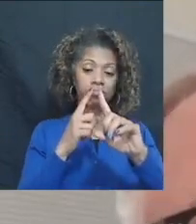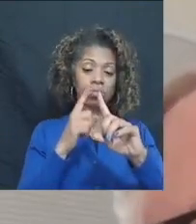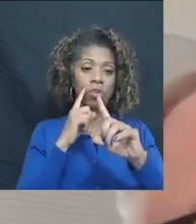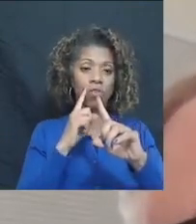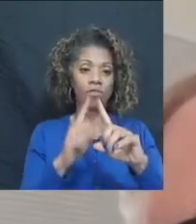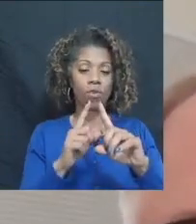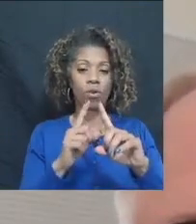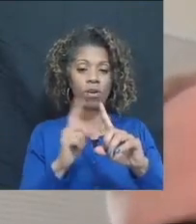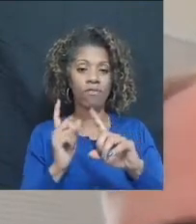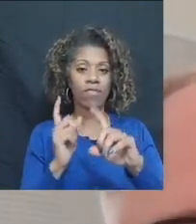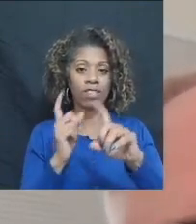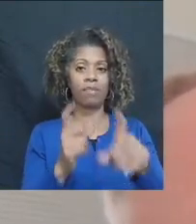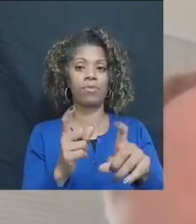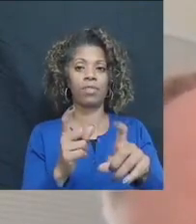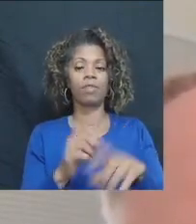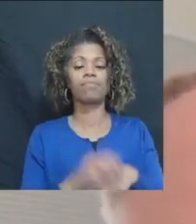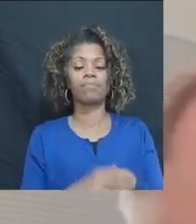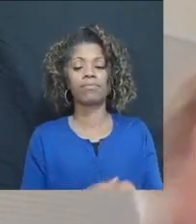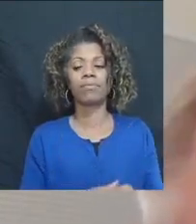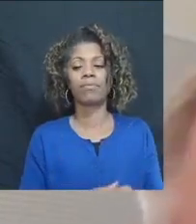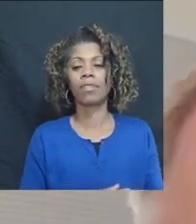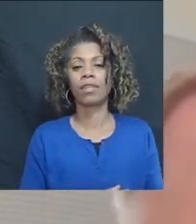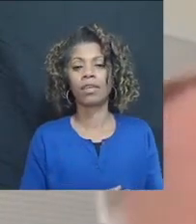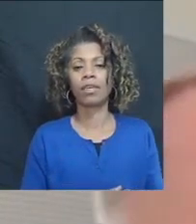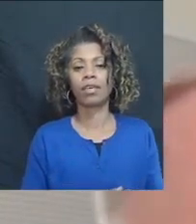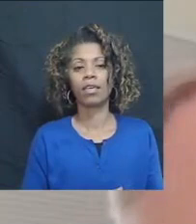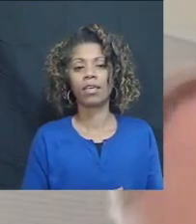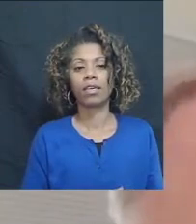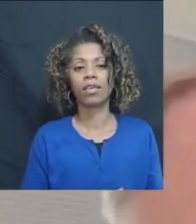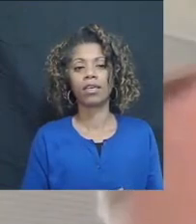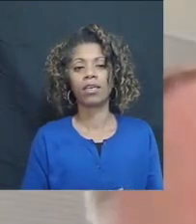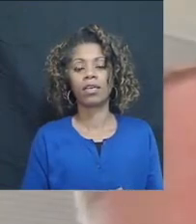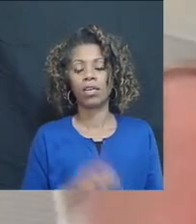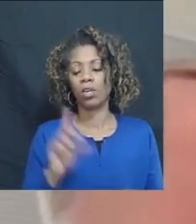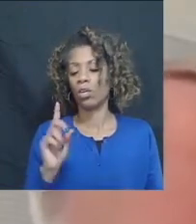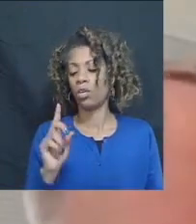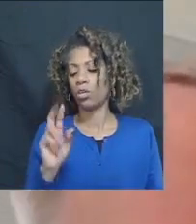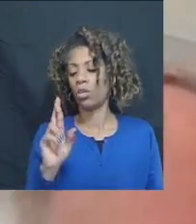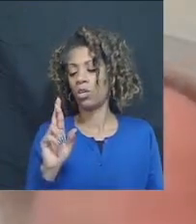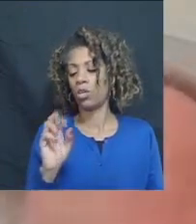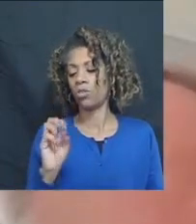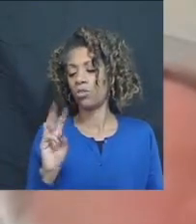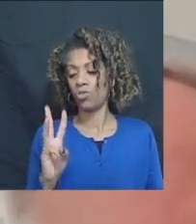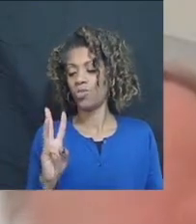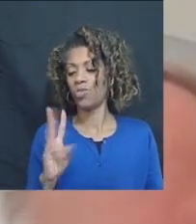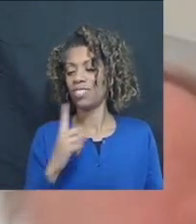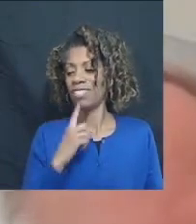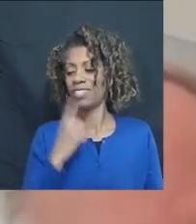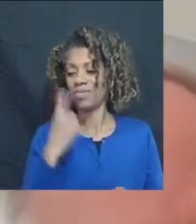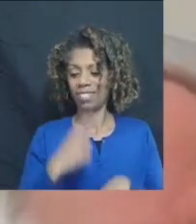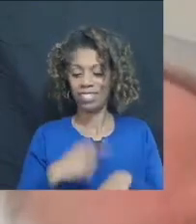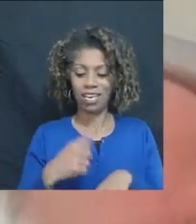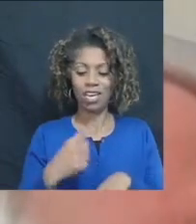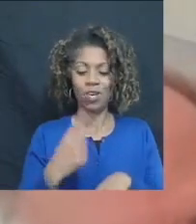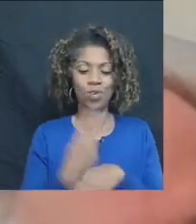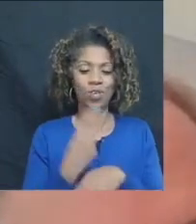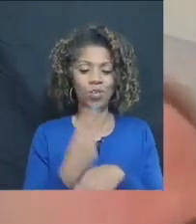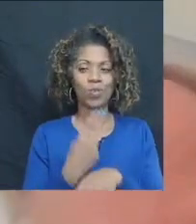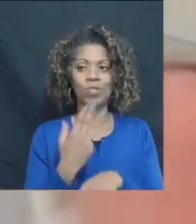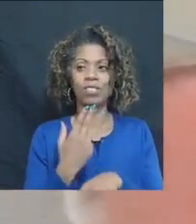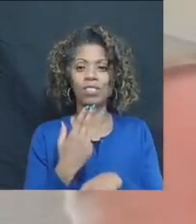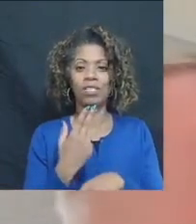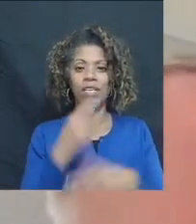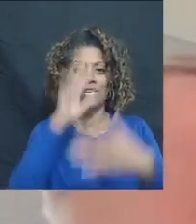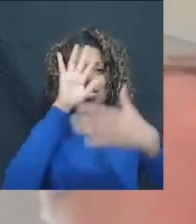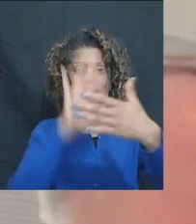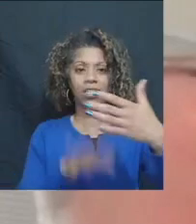Drew used to say, we created this great chart one time for a board meeting that basically was one of these charts where you would unfold and unfold and unfold